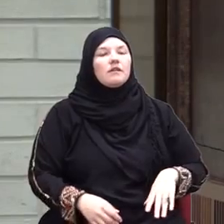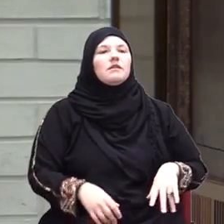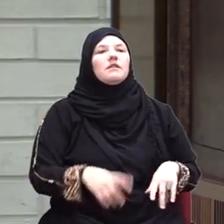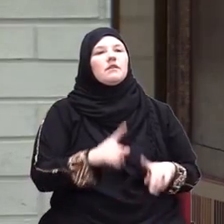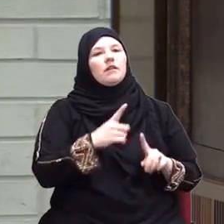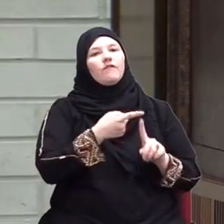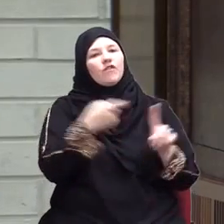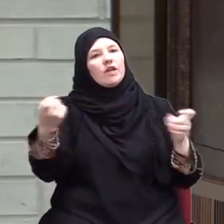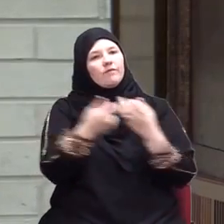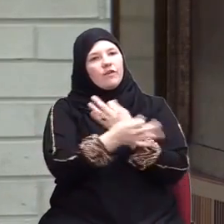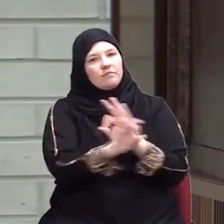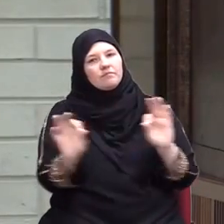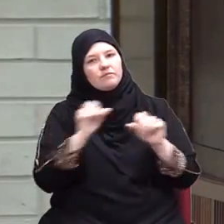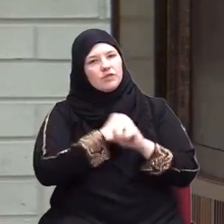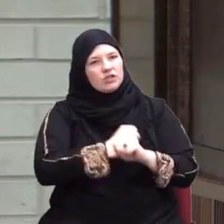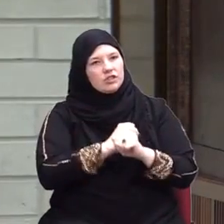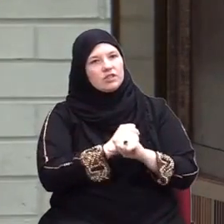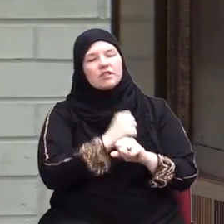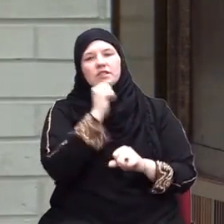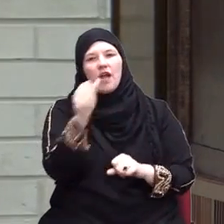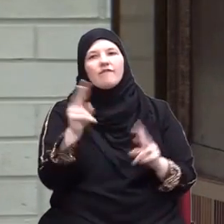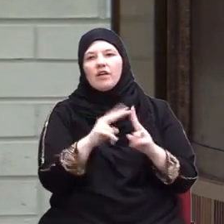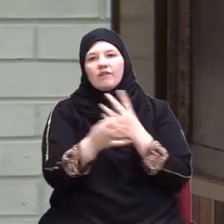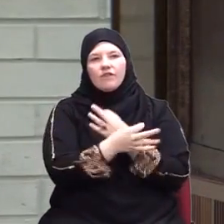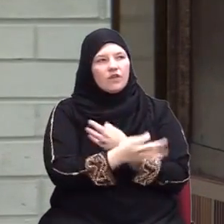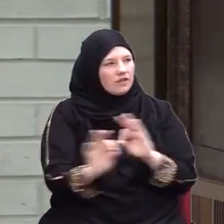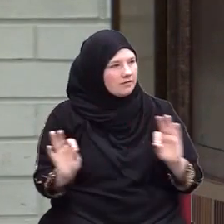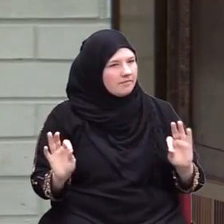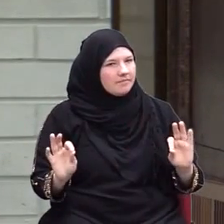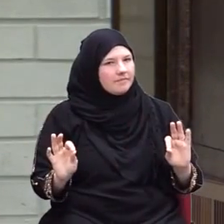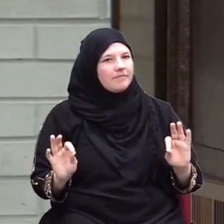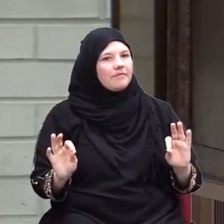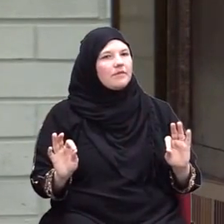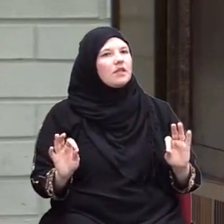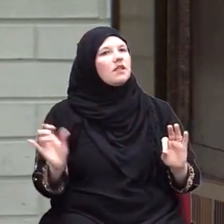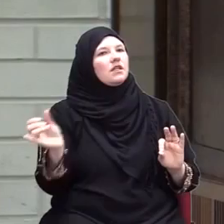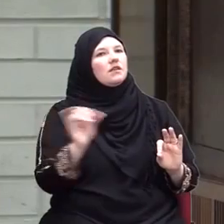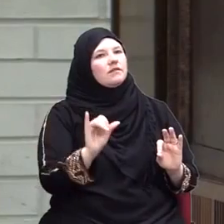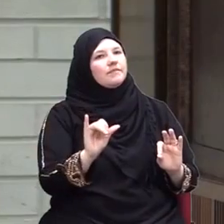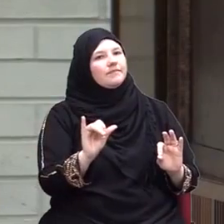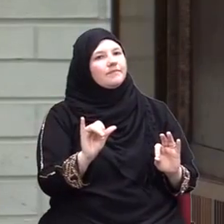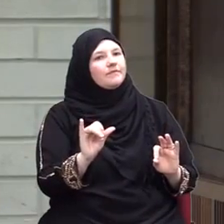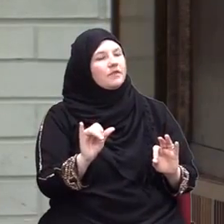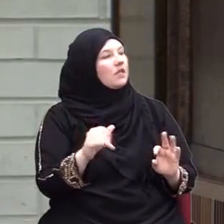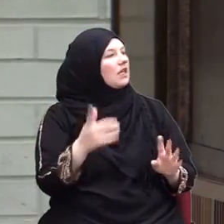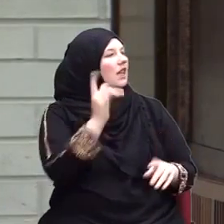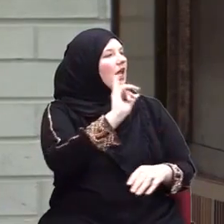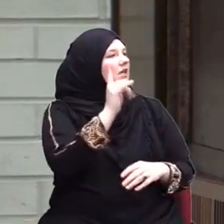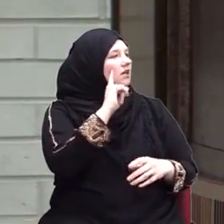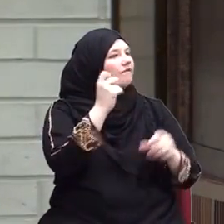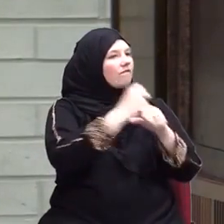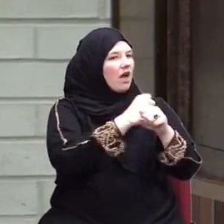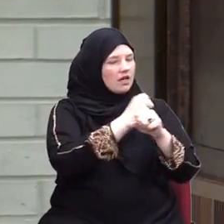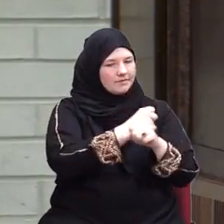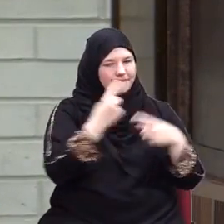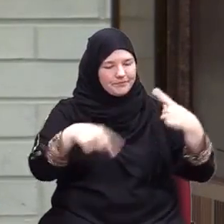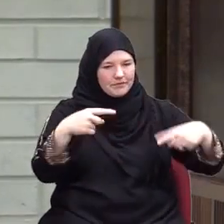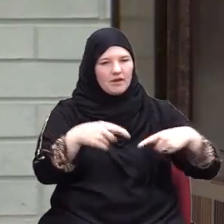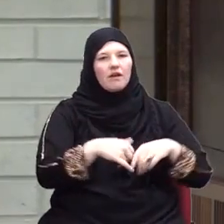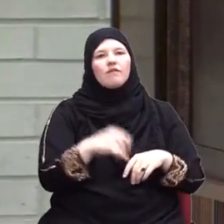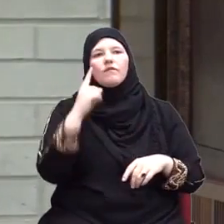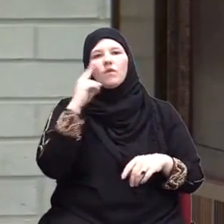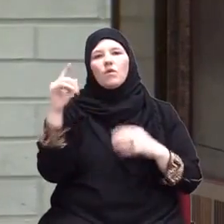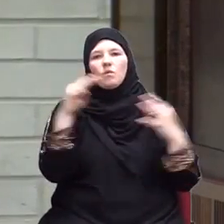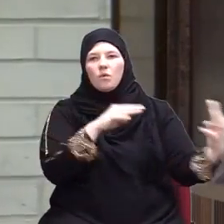from protection is not really freedom. It's like if you're getting in a fight and you're getting to the